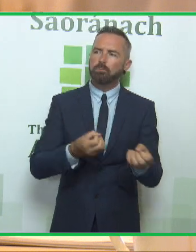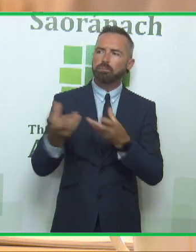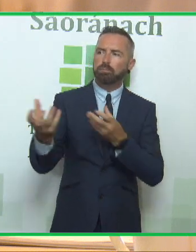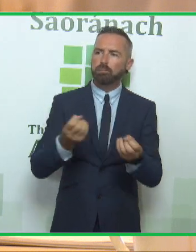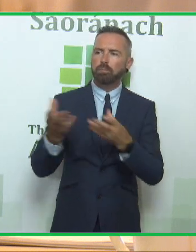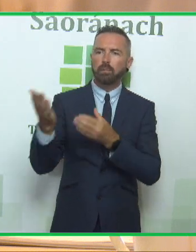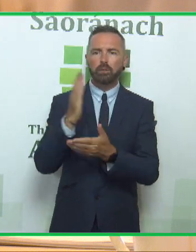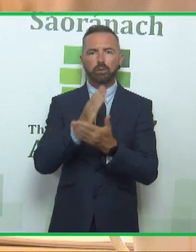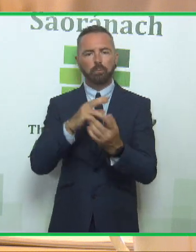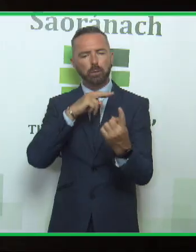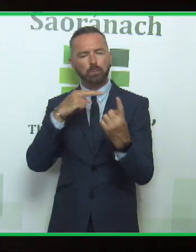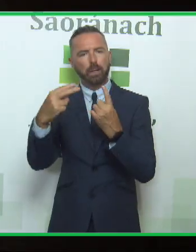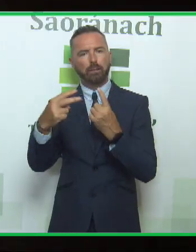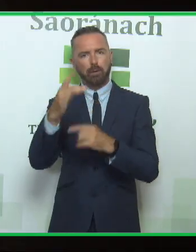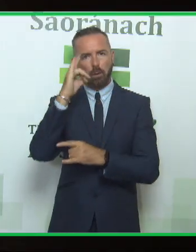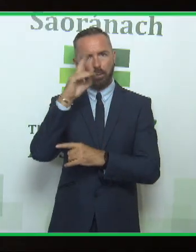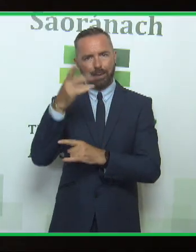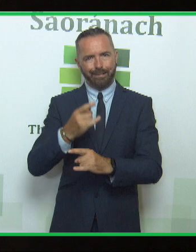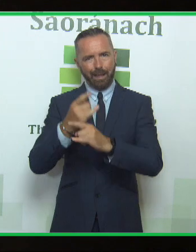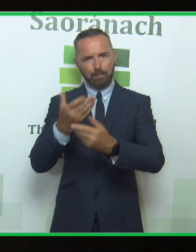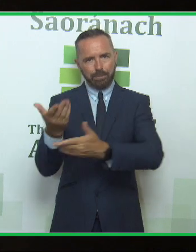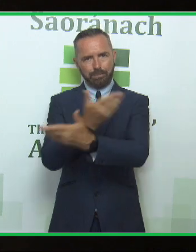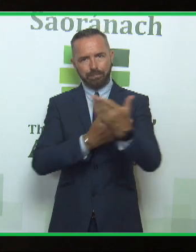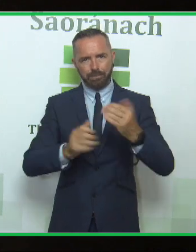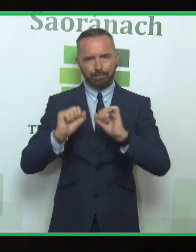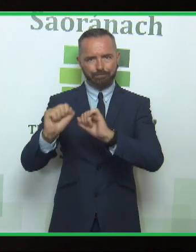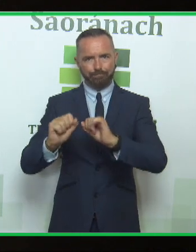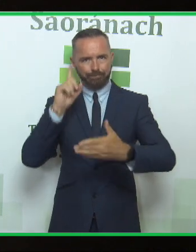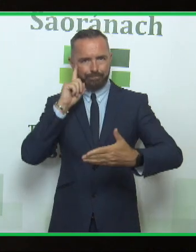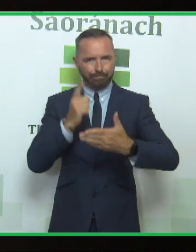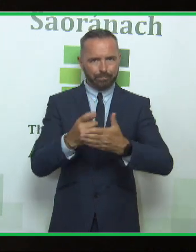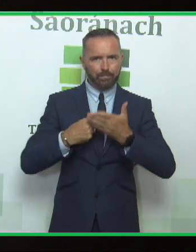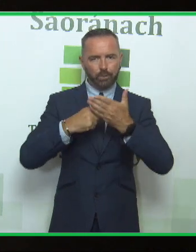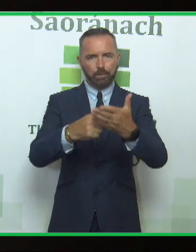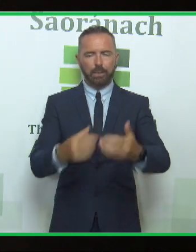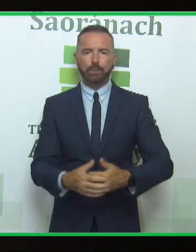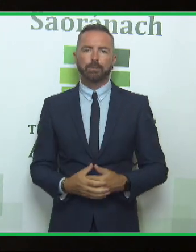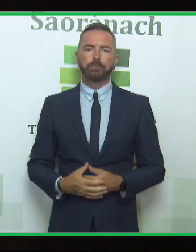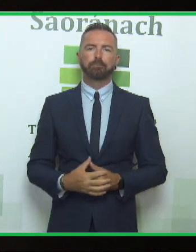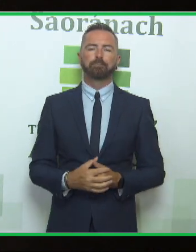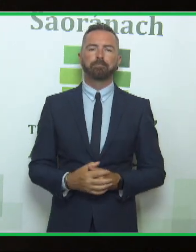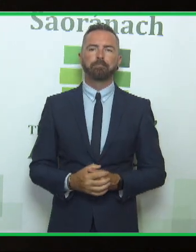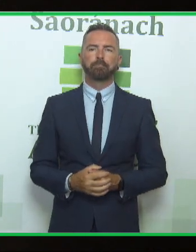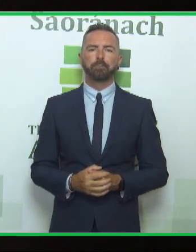and perspectives which I hope can aid your deliberations and recommendations.